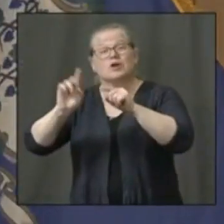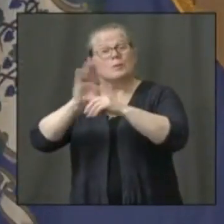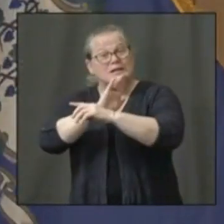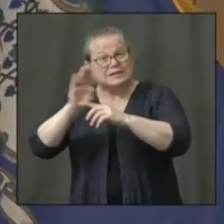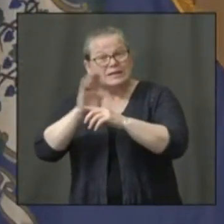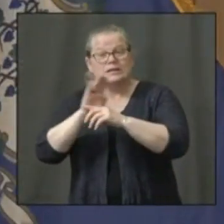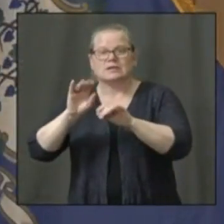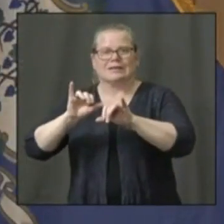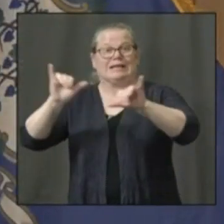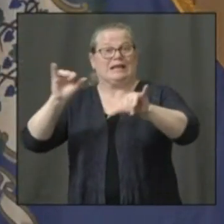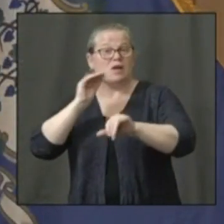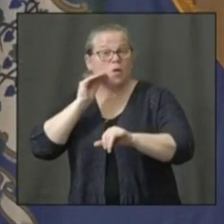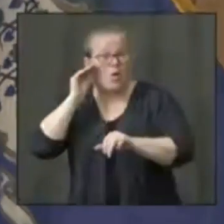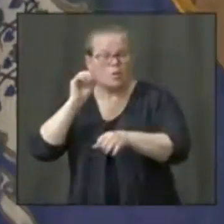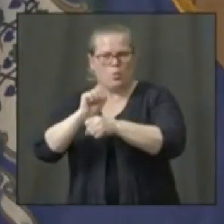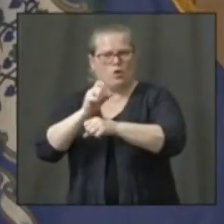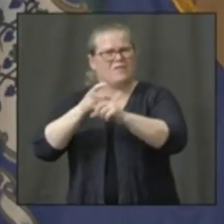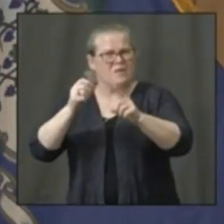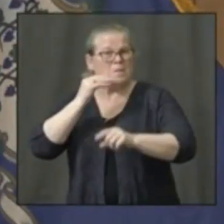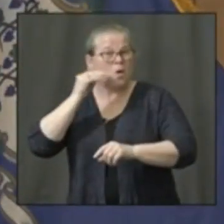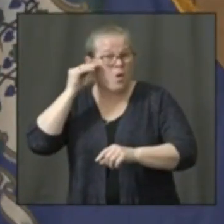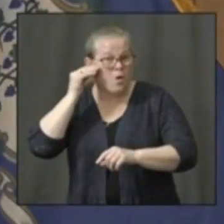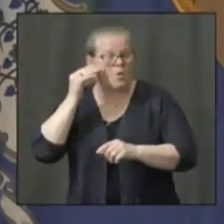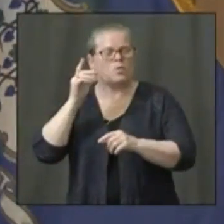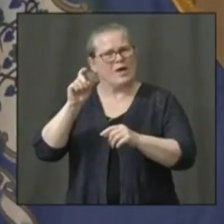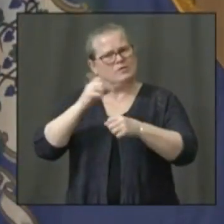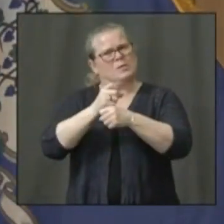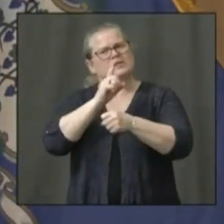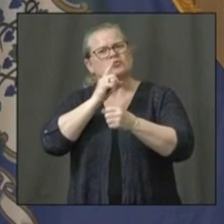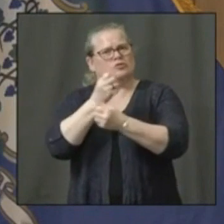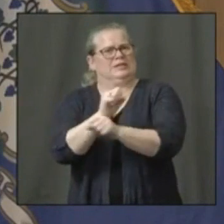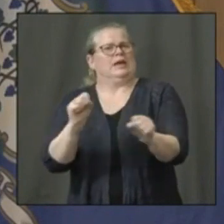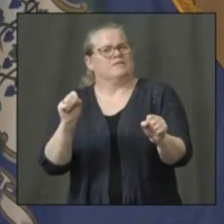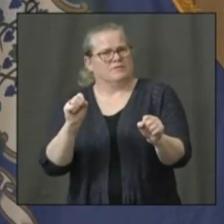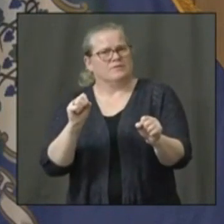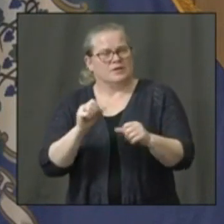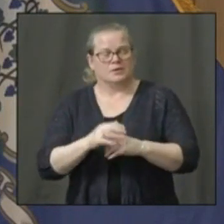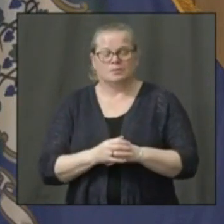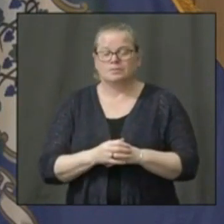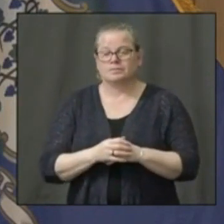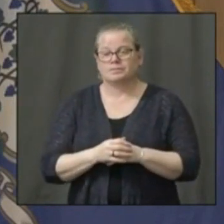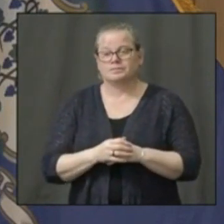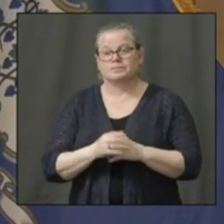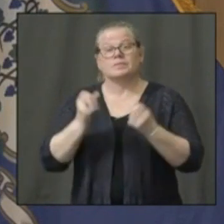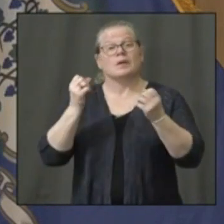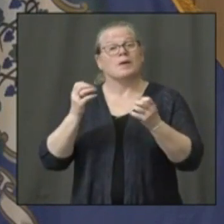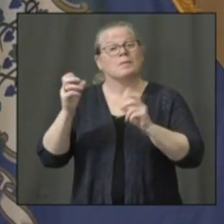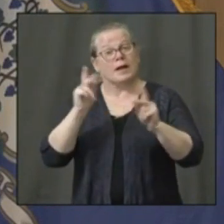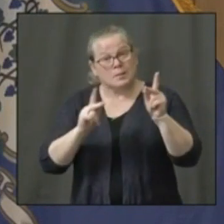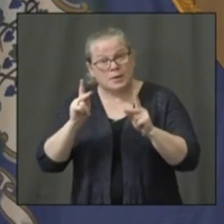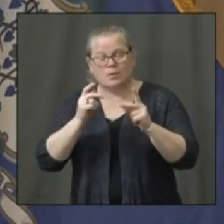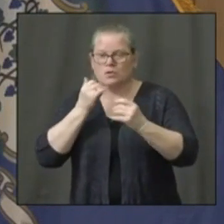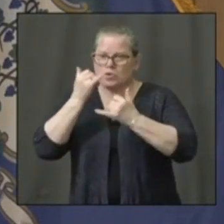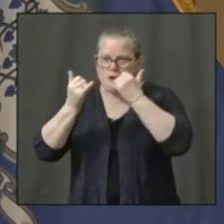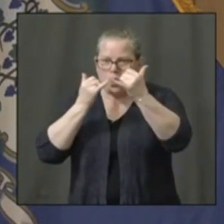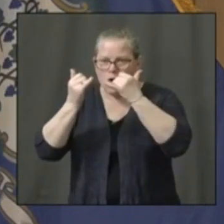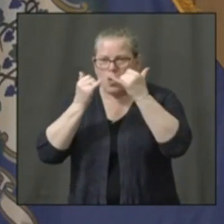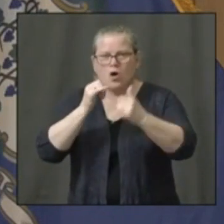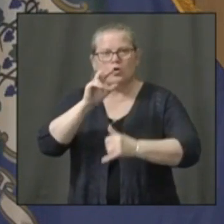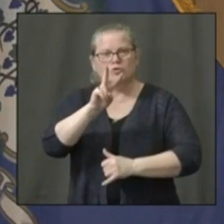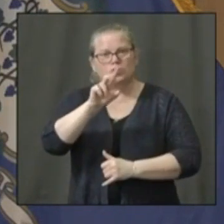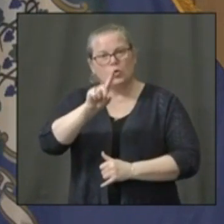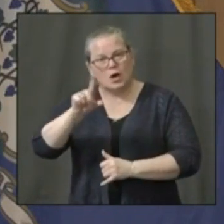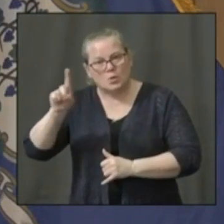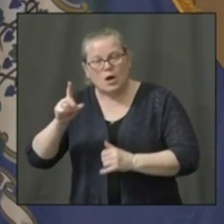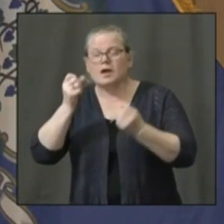find ways that we can support them along the way. We've had hundreds and hundreds of people going to 211.org to